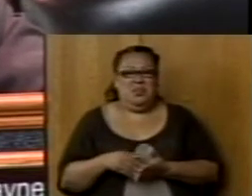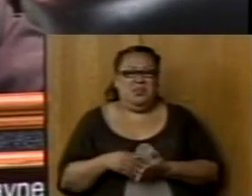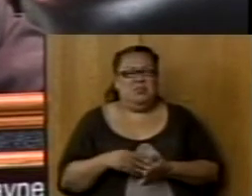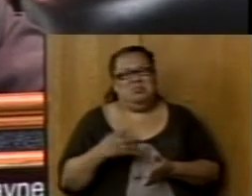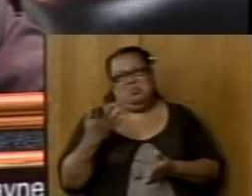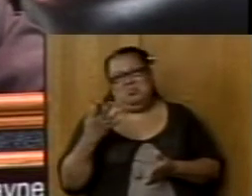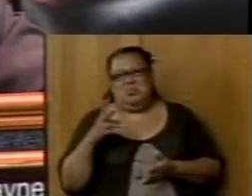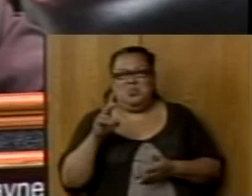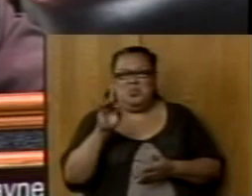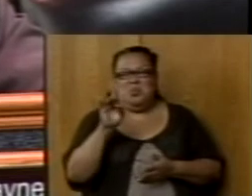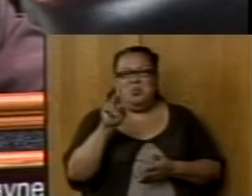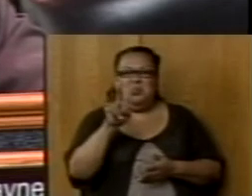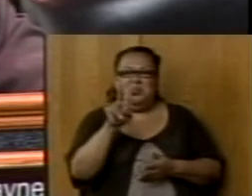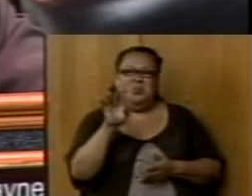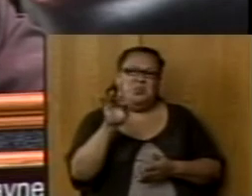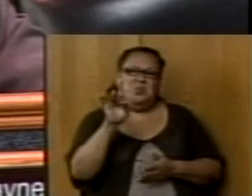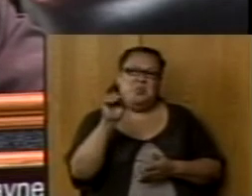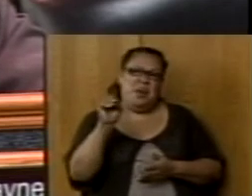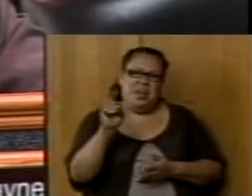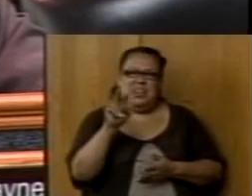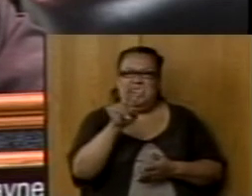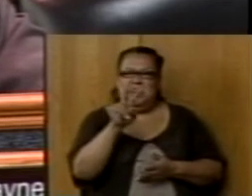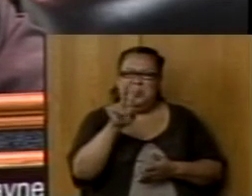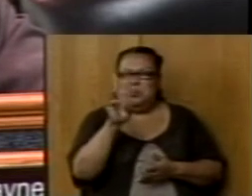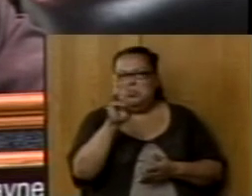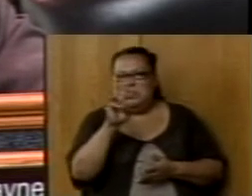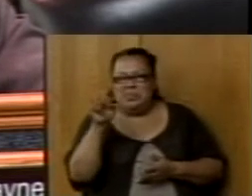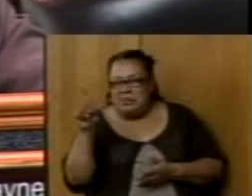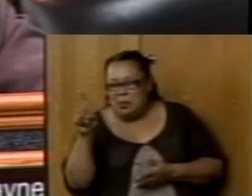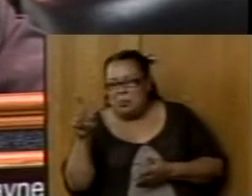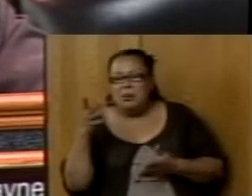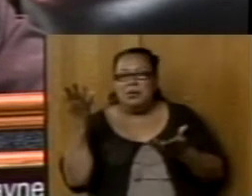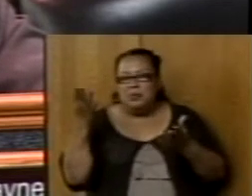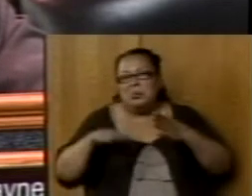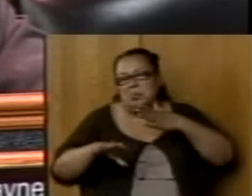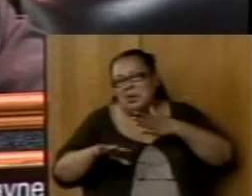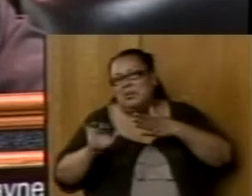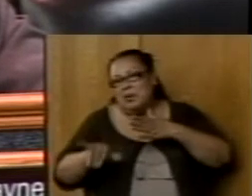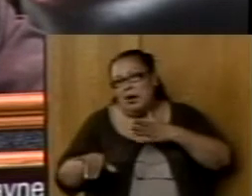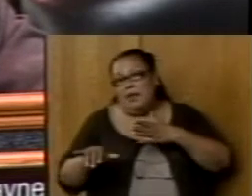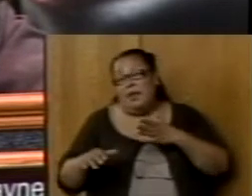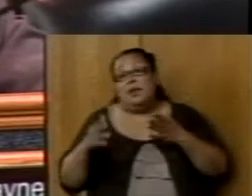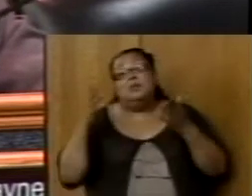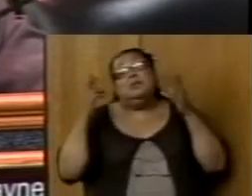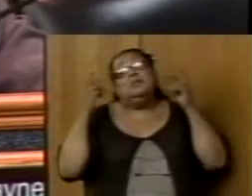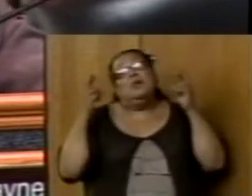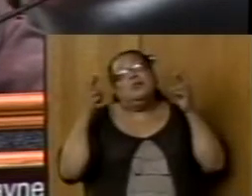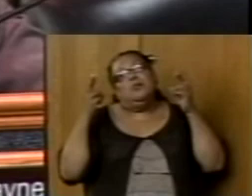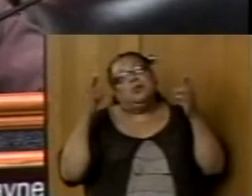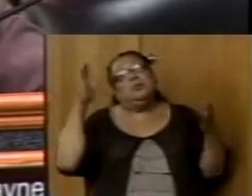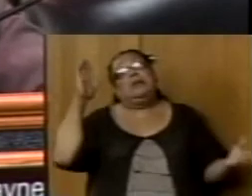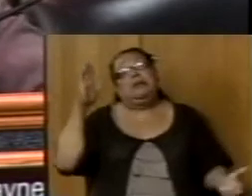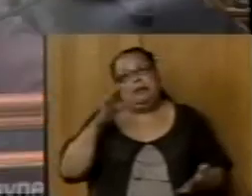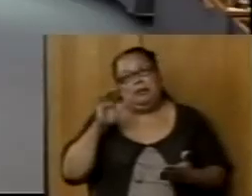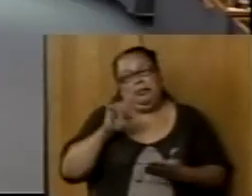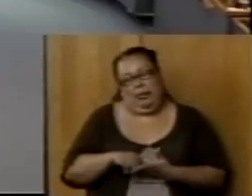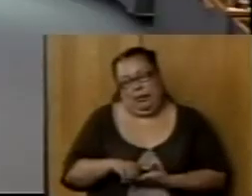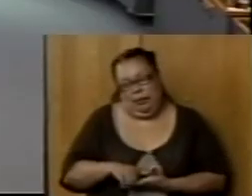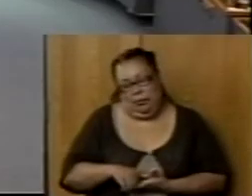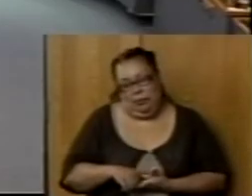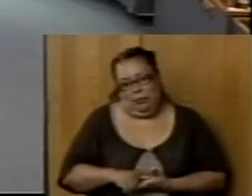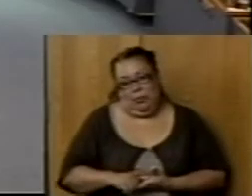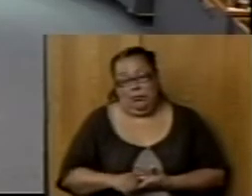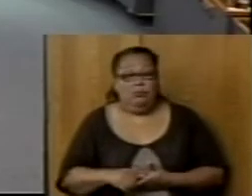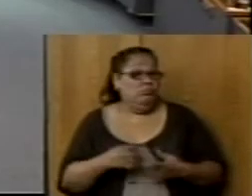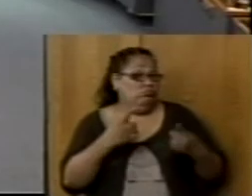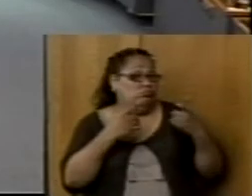261. So we're basing it on last year's spending, and hopefully it'll be less than that. Any questions